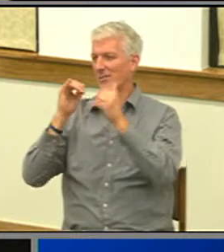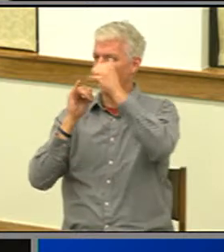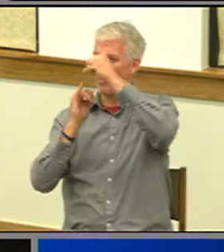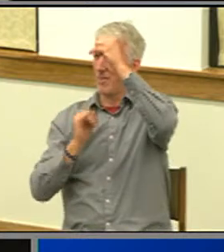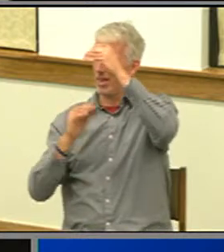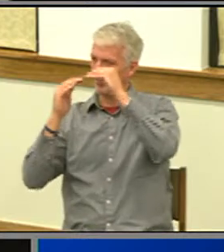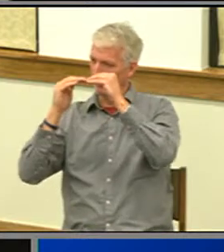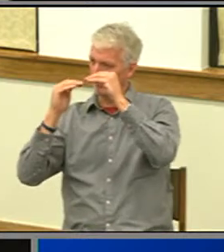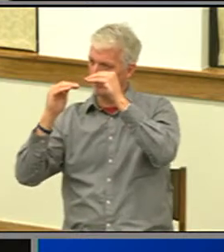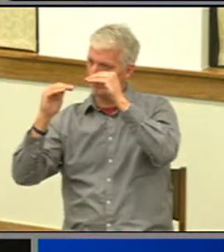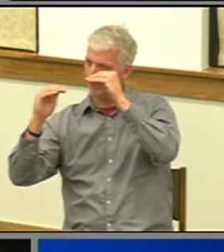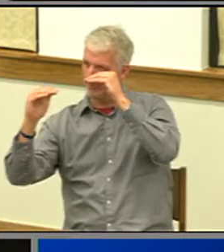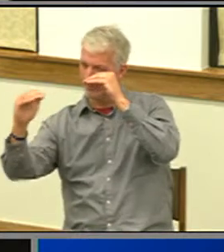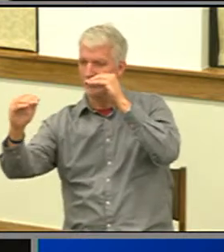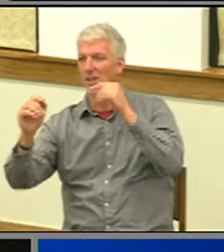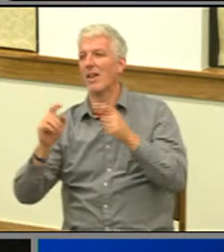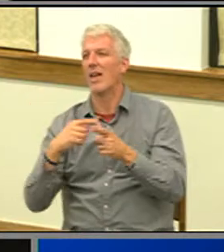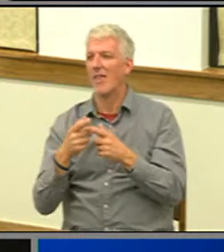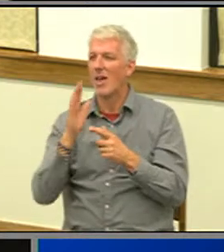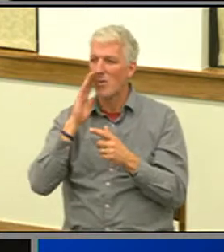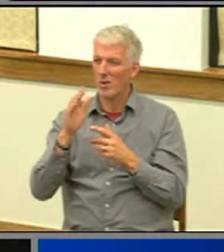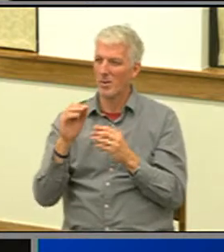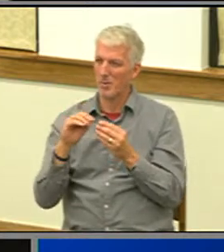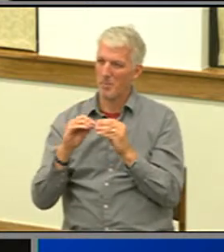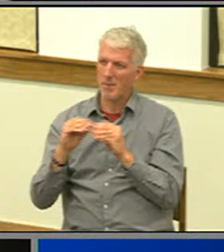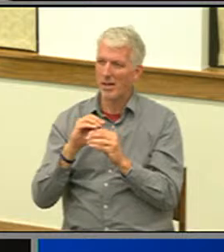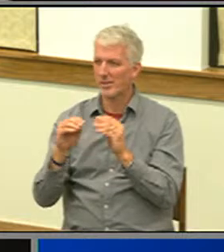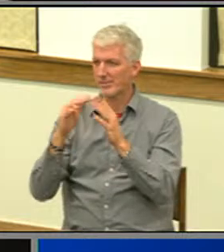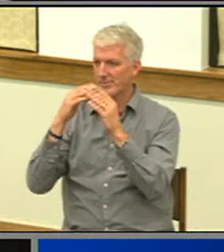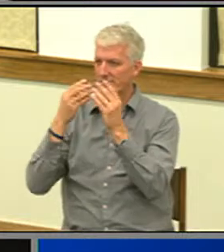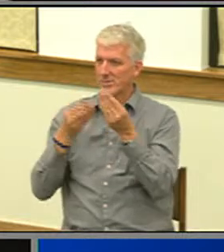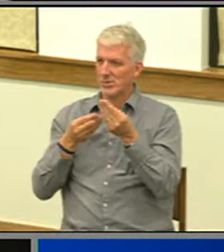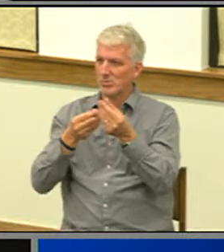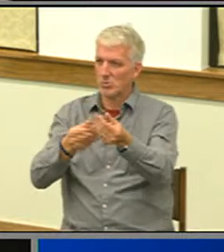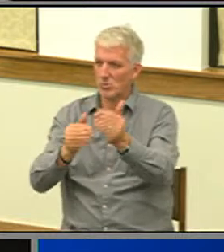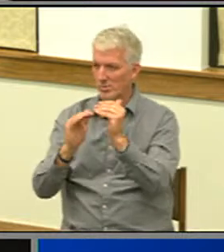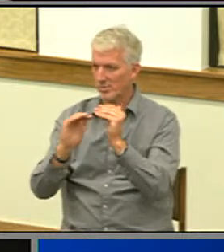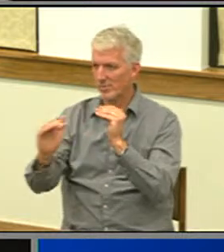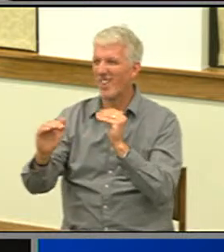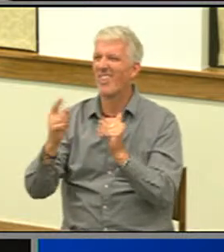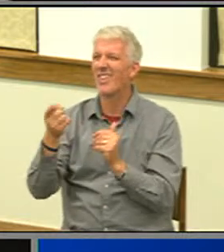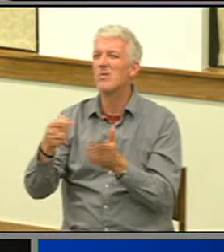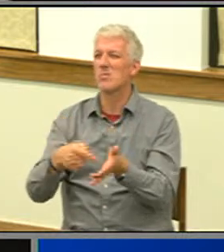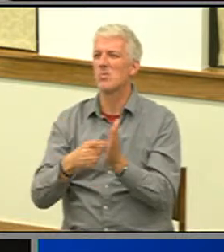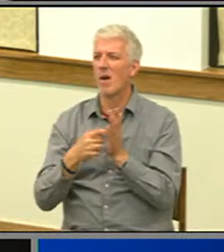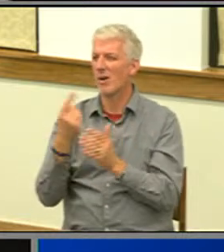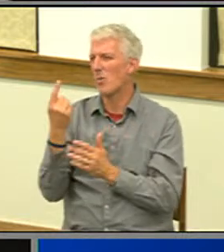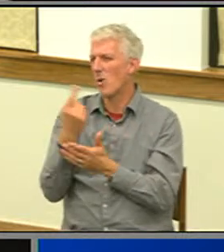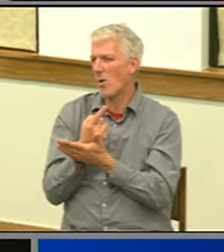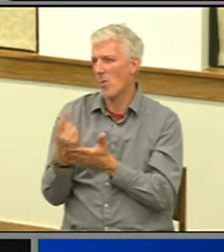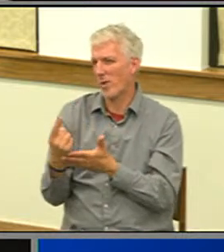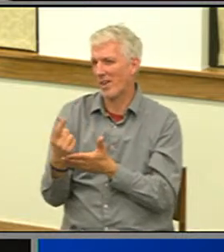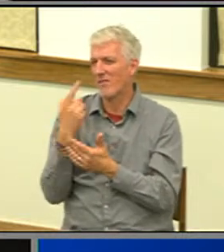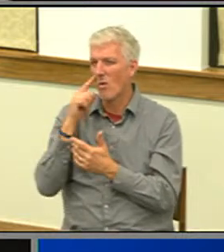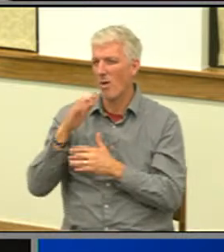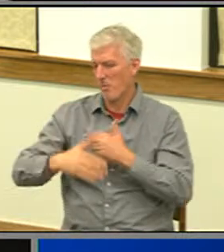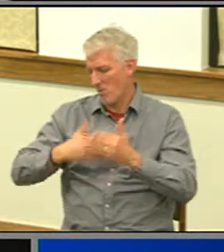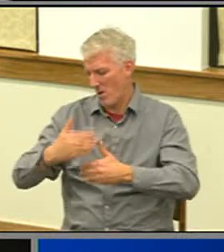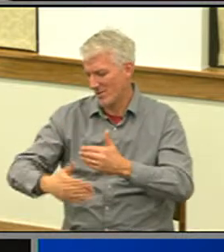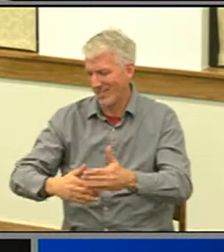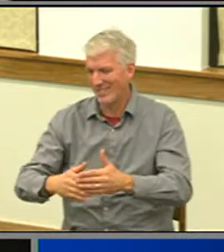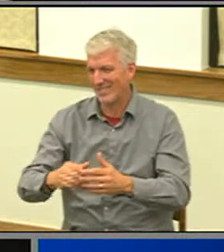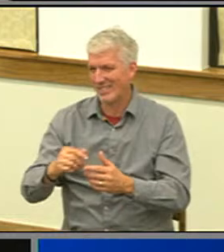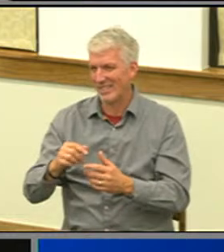ARHM. This process is approximately a 1-week process, barring any